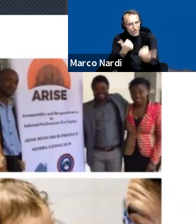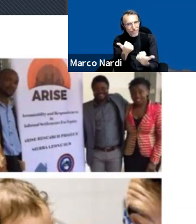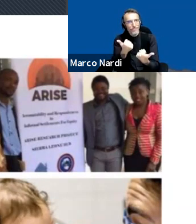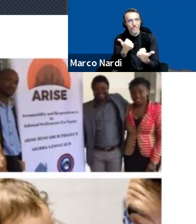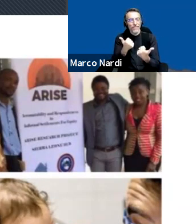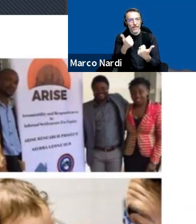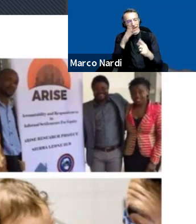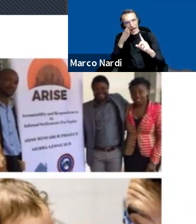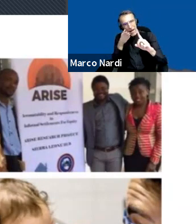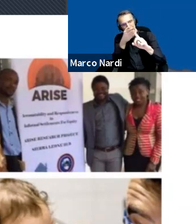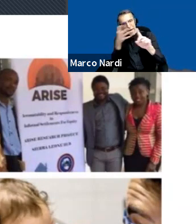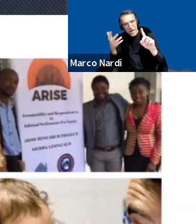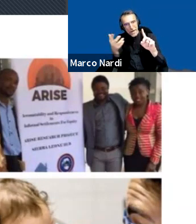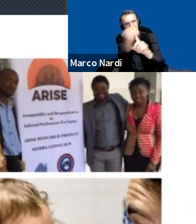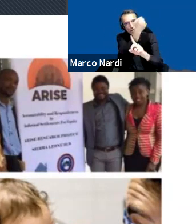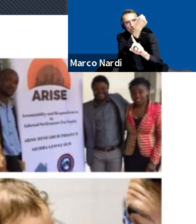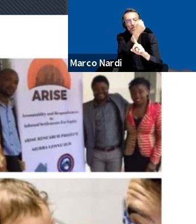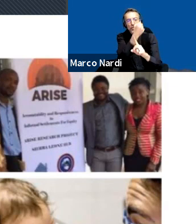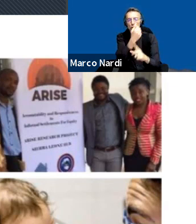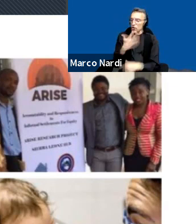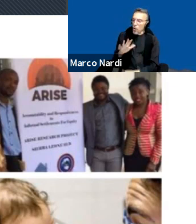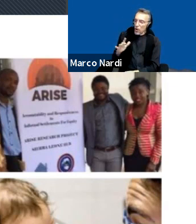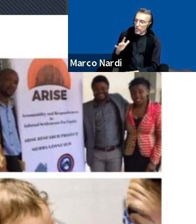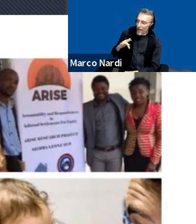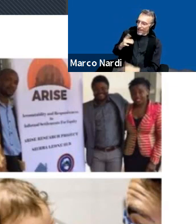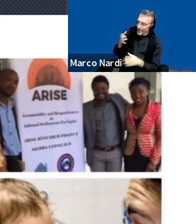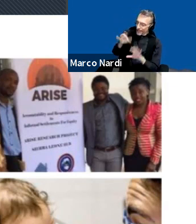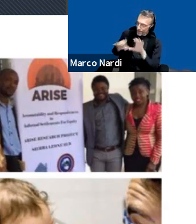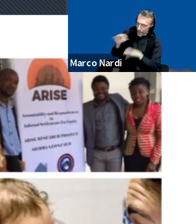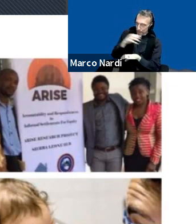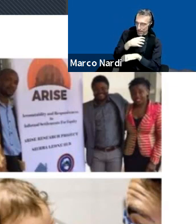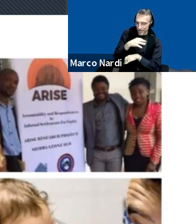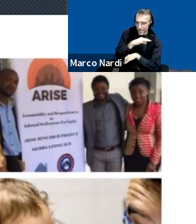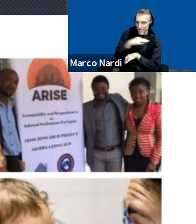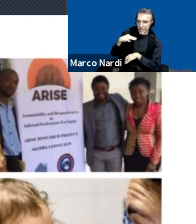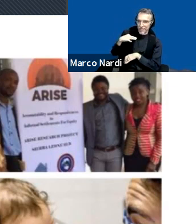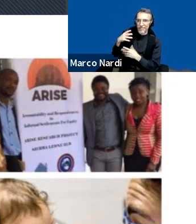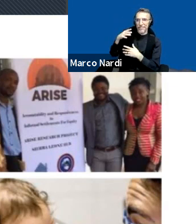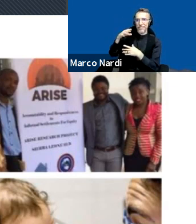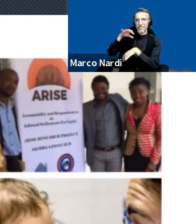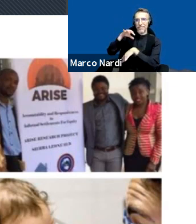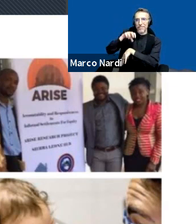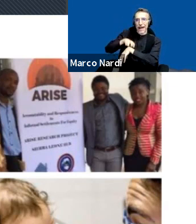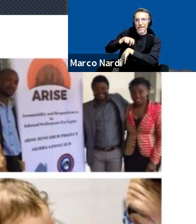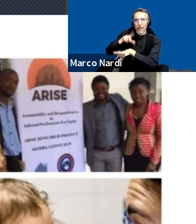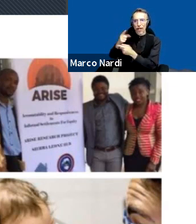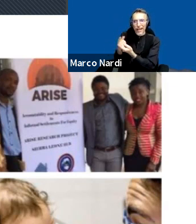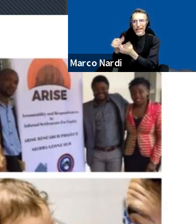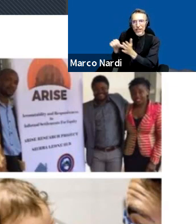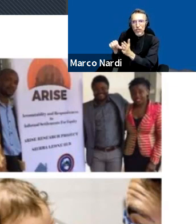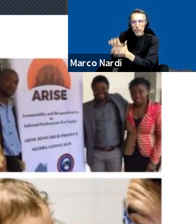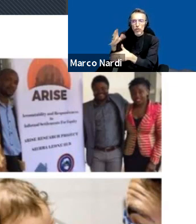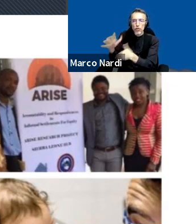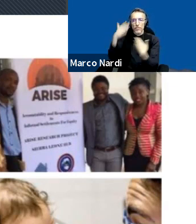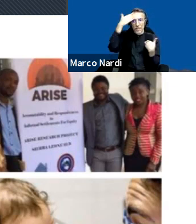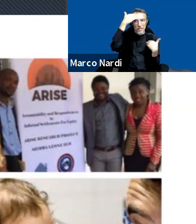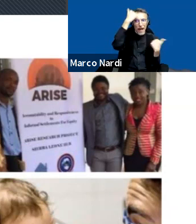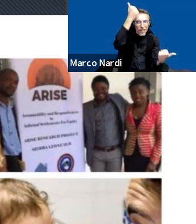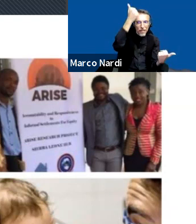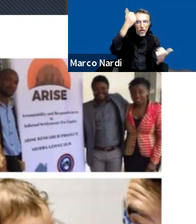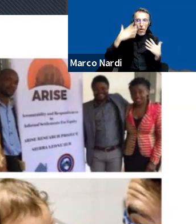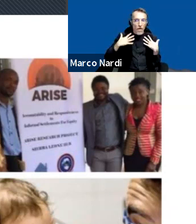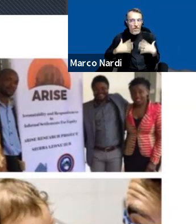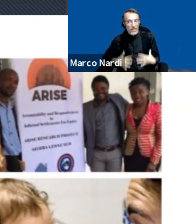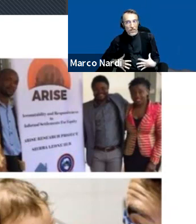as much more than a biomedical matter. This is about well-being, emotional and mental health, as well as physical